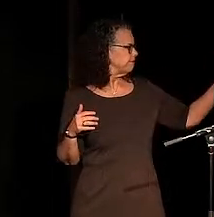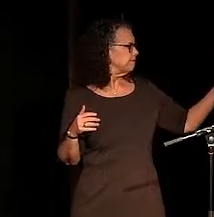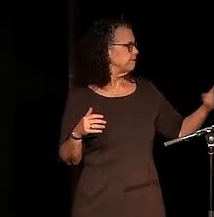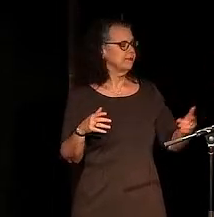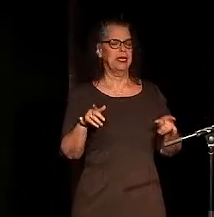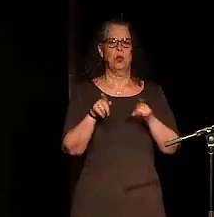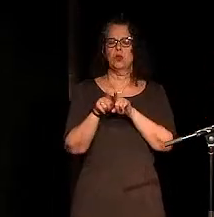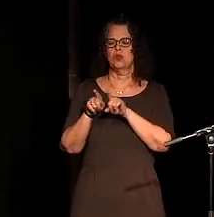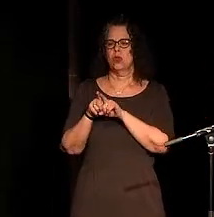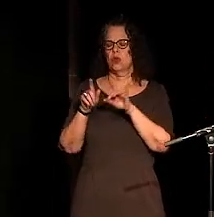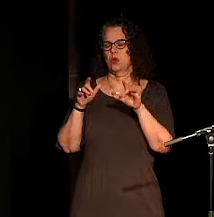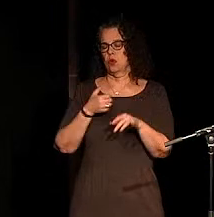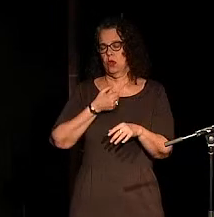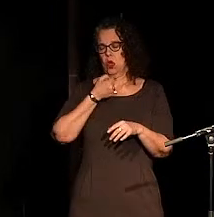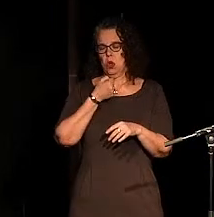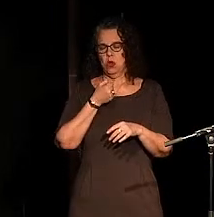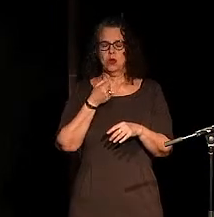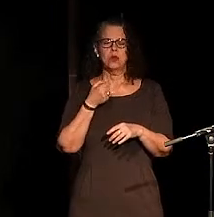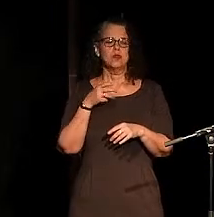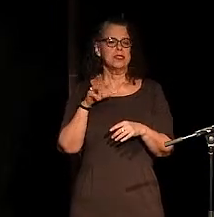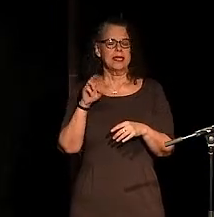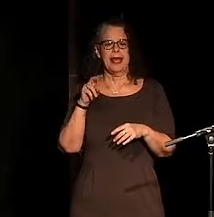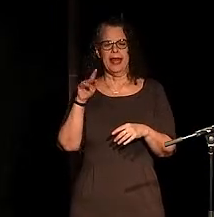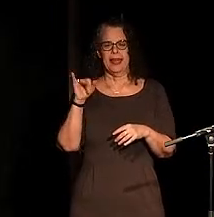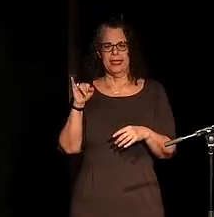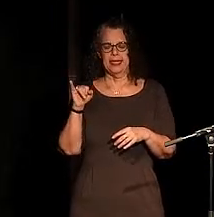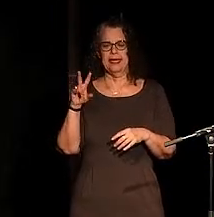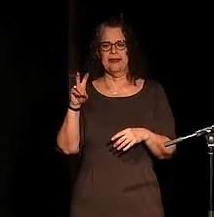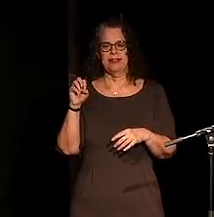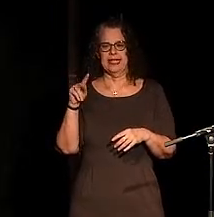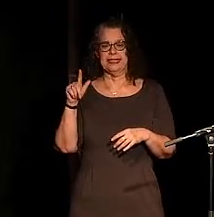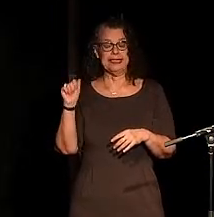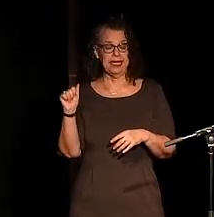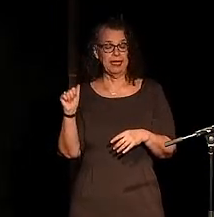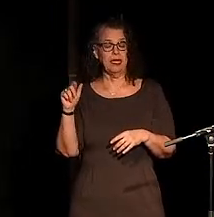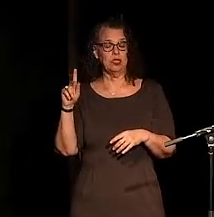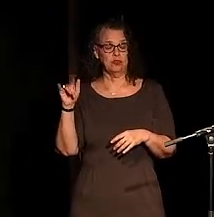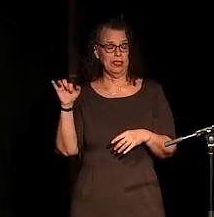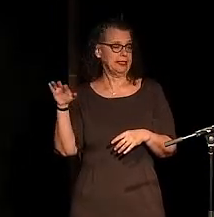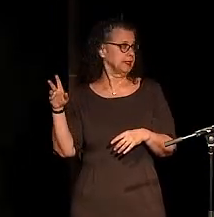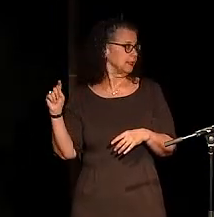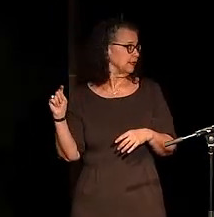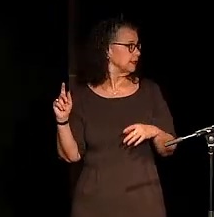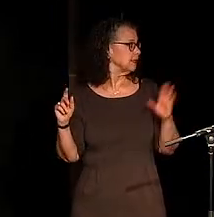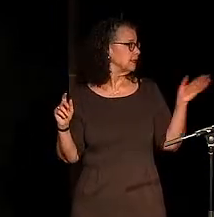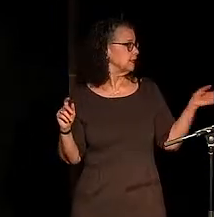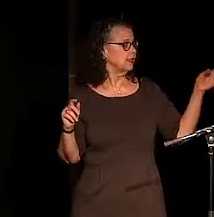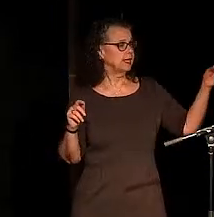As well as our host, Chief of Staff, Nayeli Valencia Turrent.